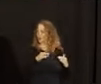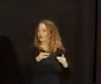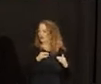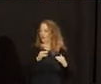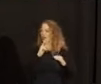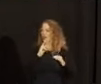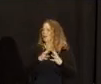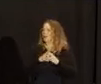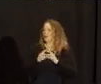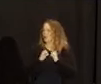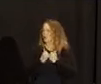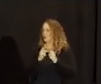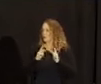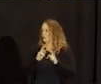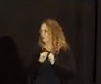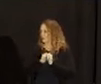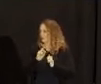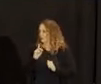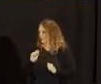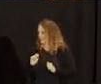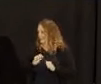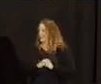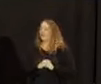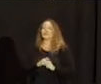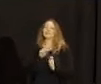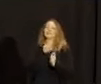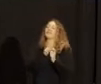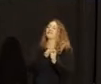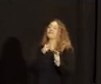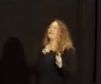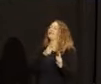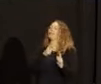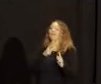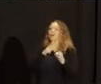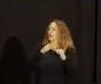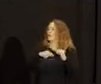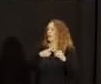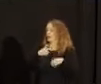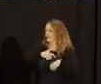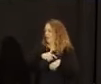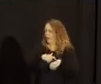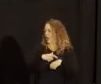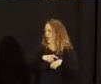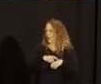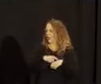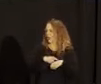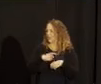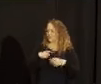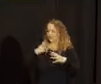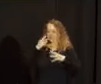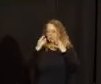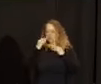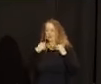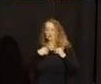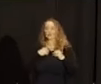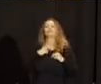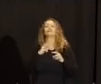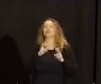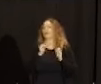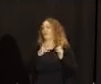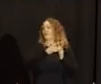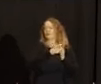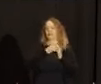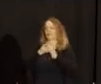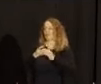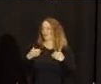with Disabilities. And specifically throughout the pandemic, we have seen so much leadership